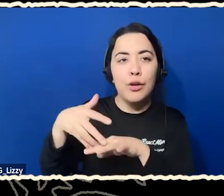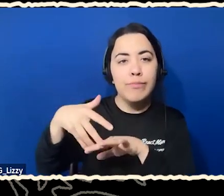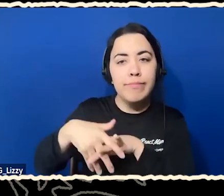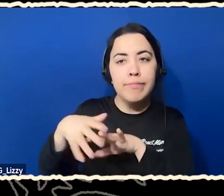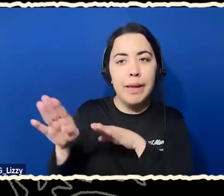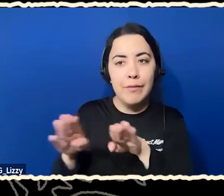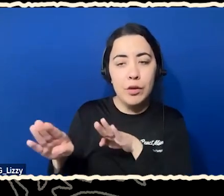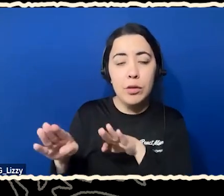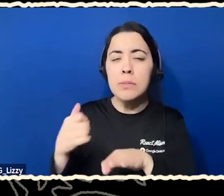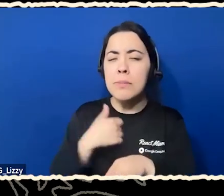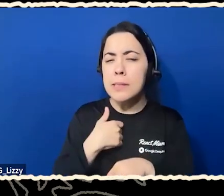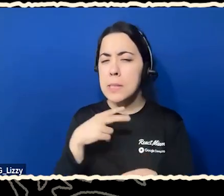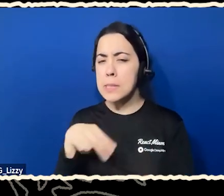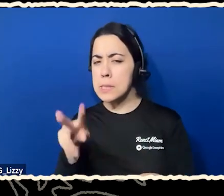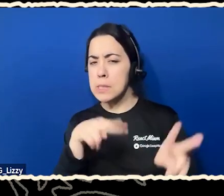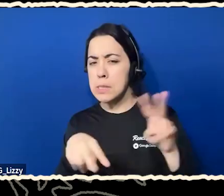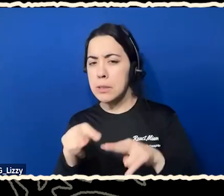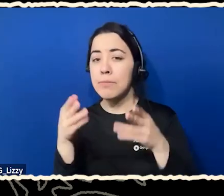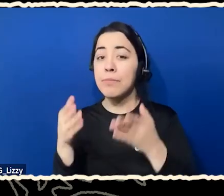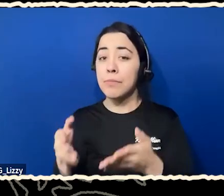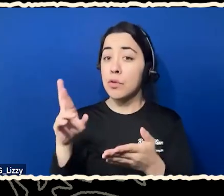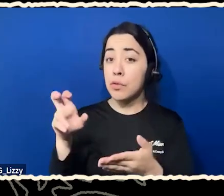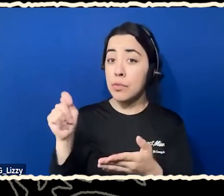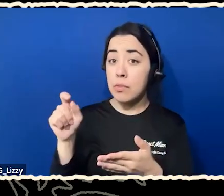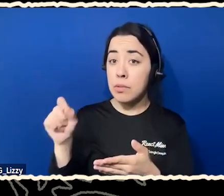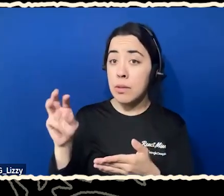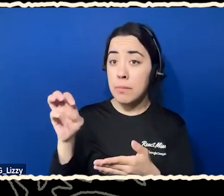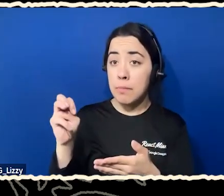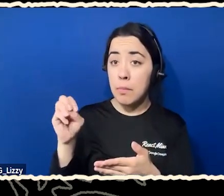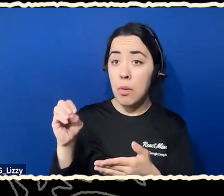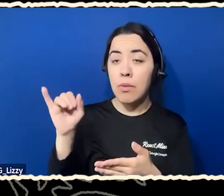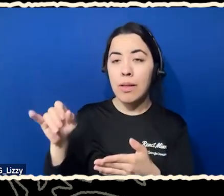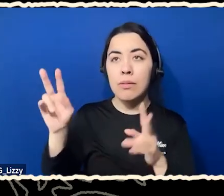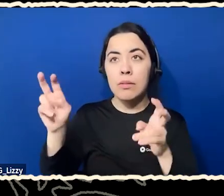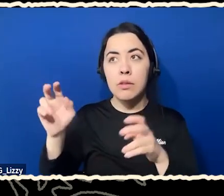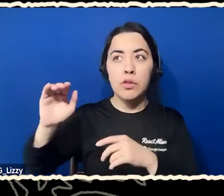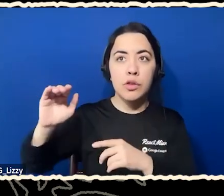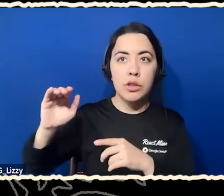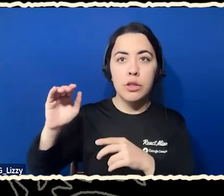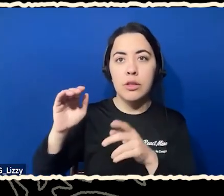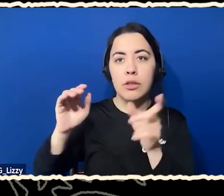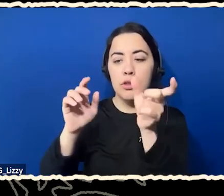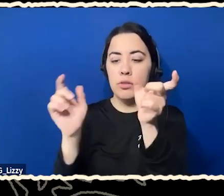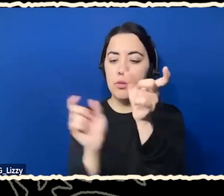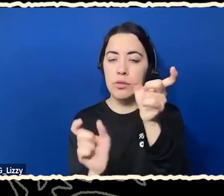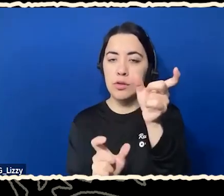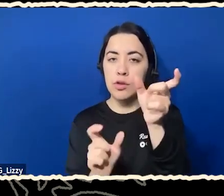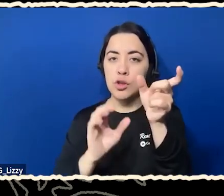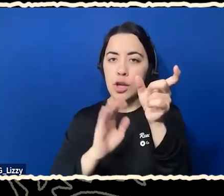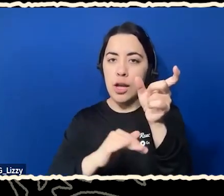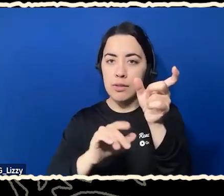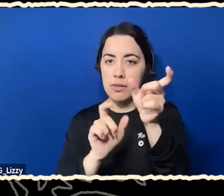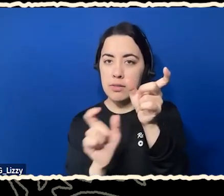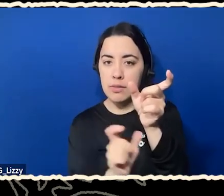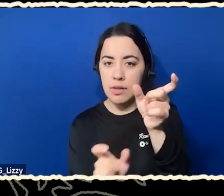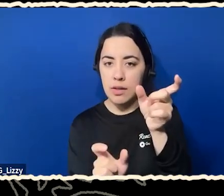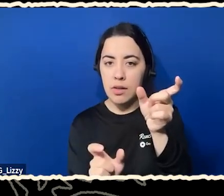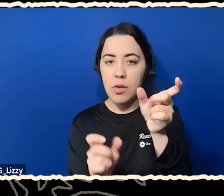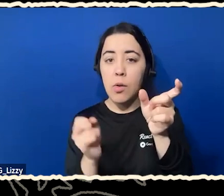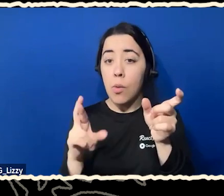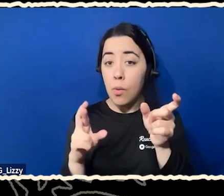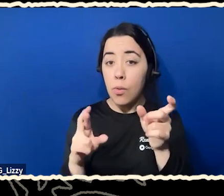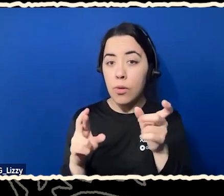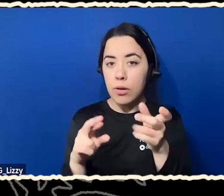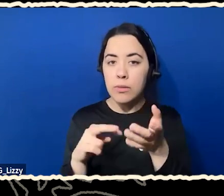So I like to think of this as react.memo is the child component itself, or the definition, saying that I